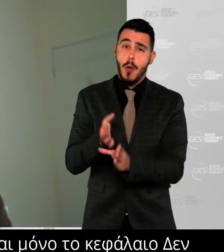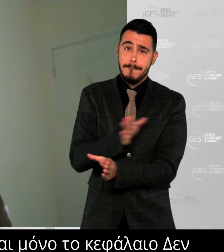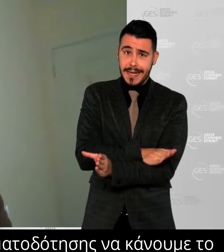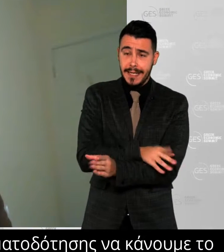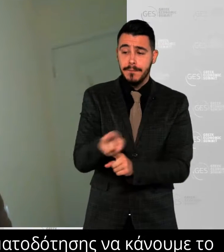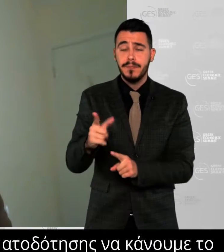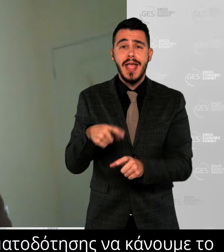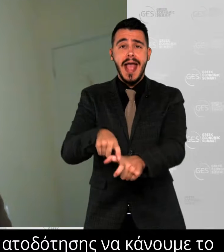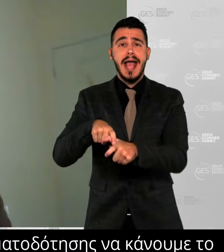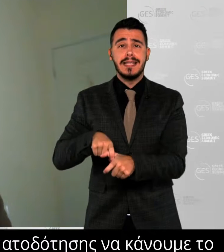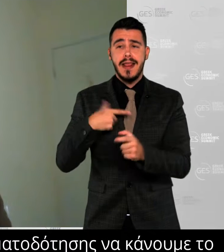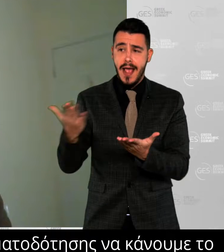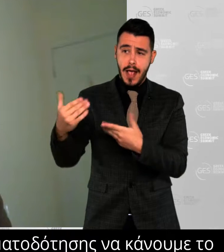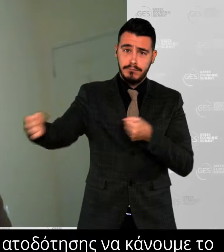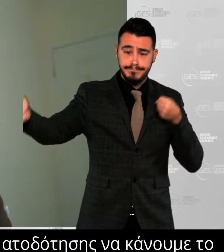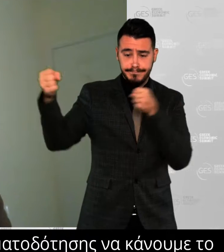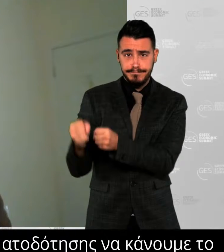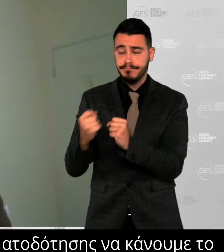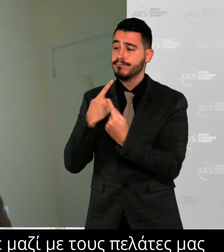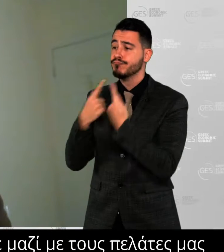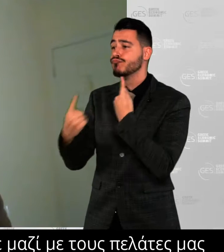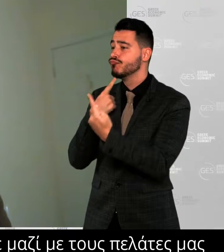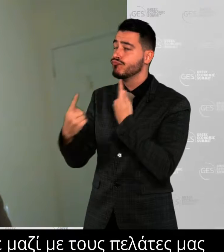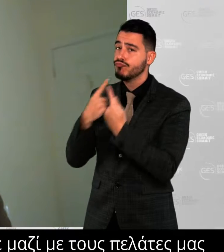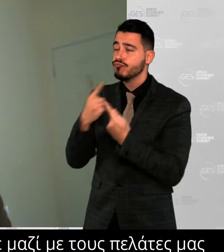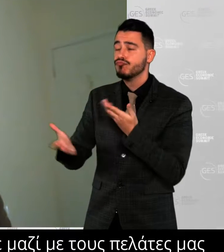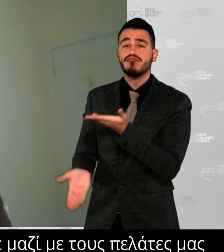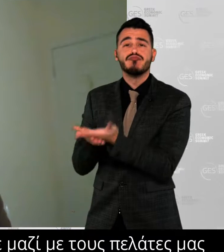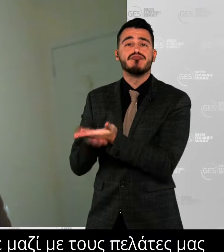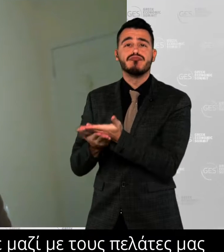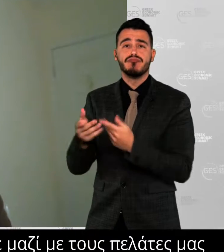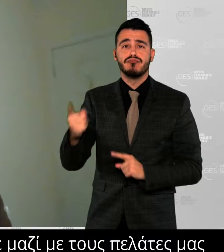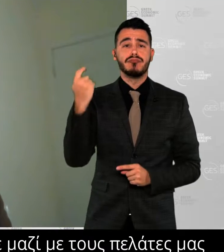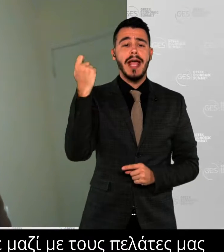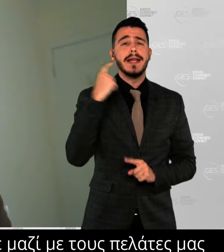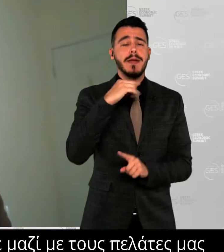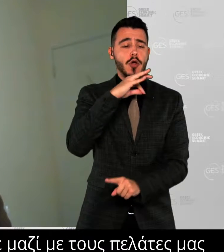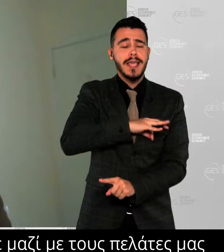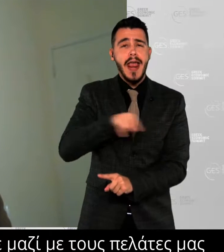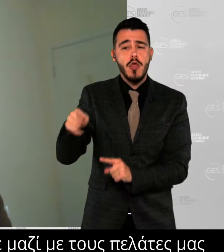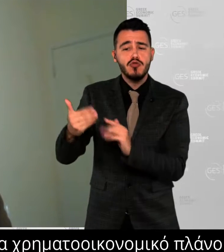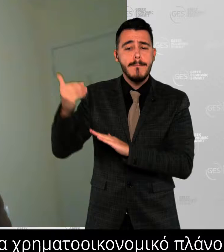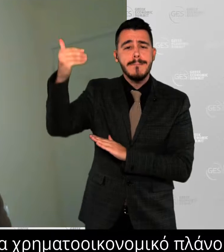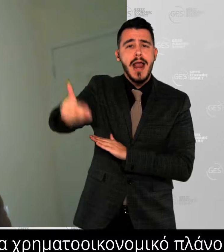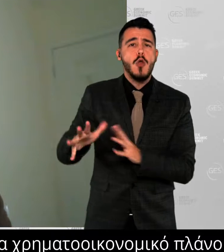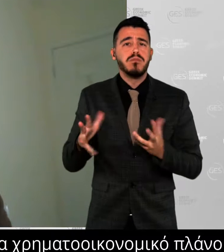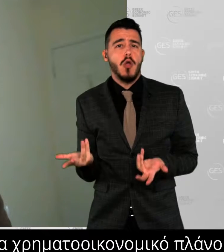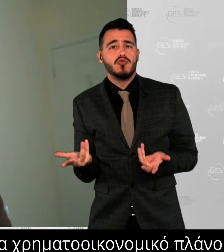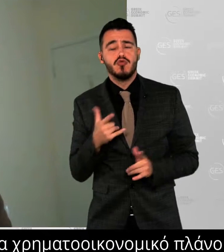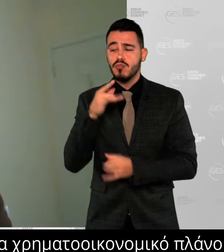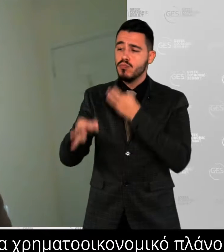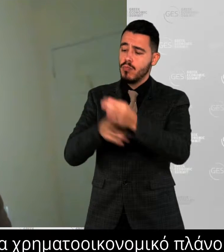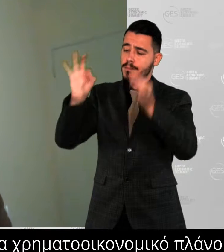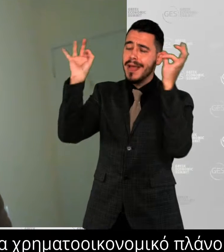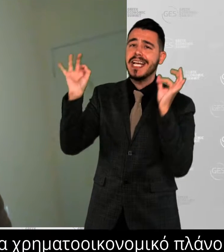finance framework. This thinks about and describes the economic activities across a range of sectors that we think are needed to get towards net